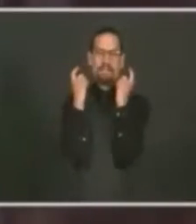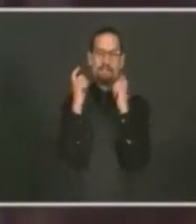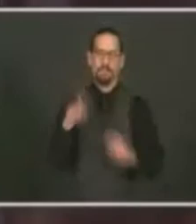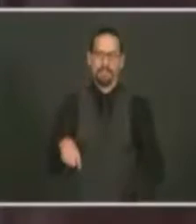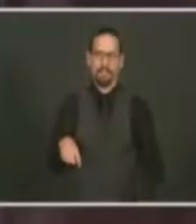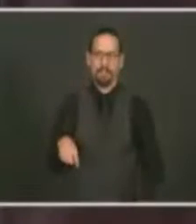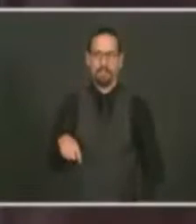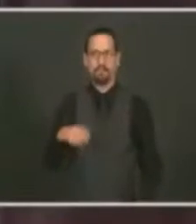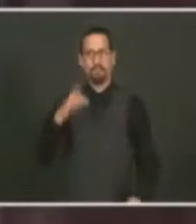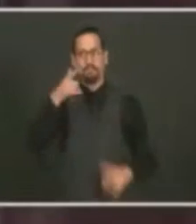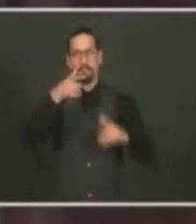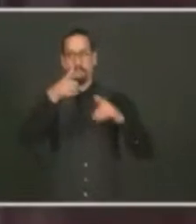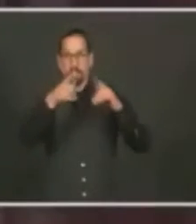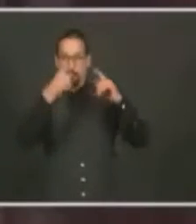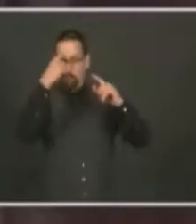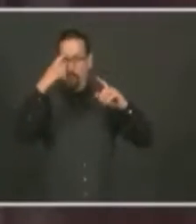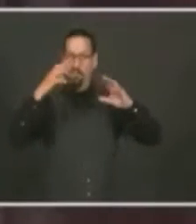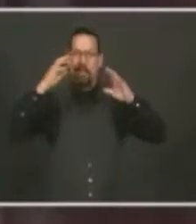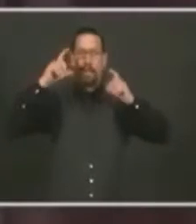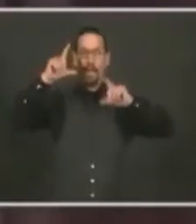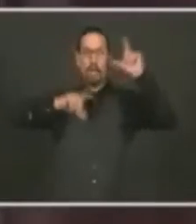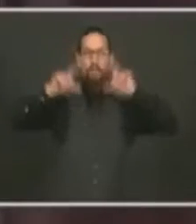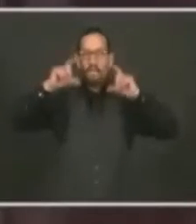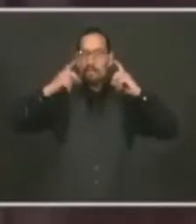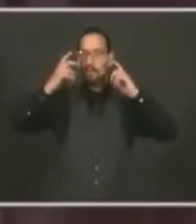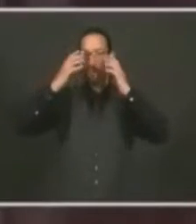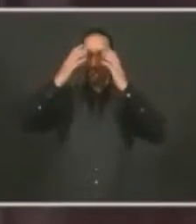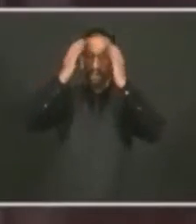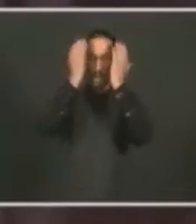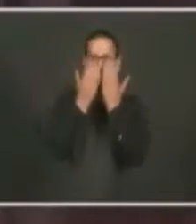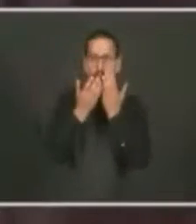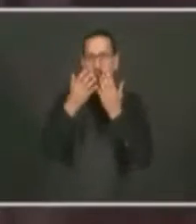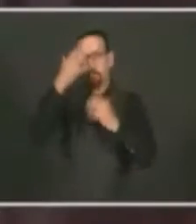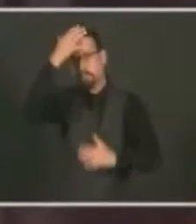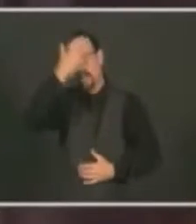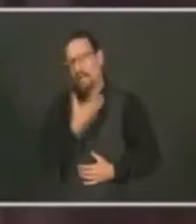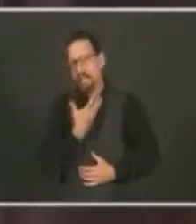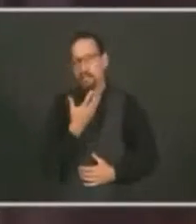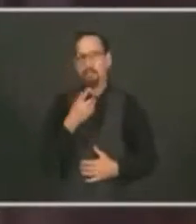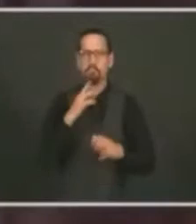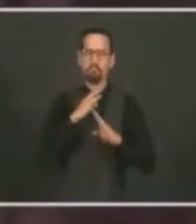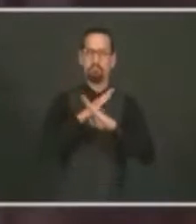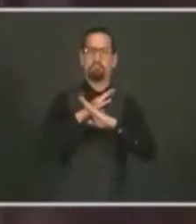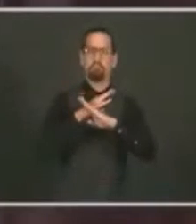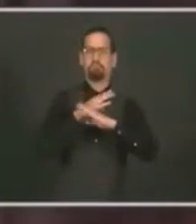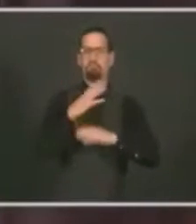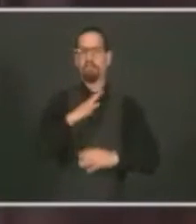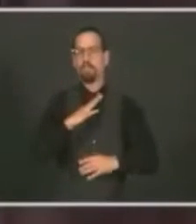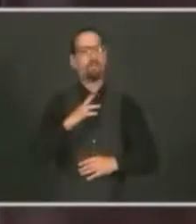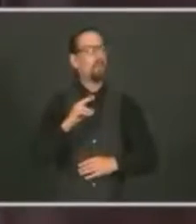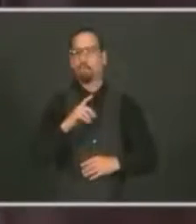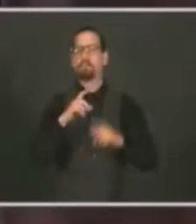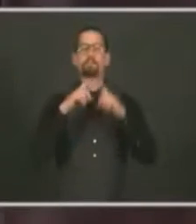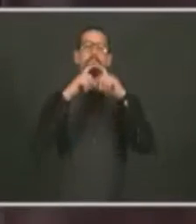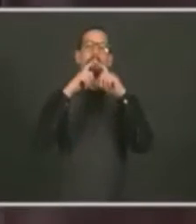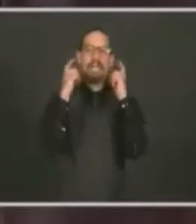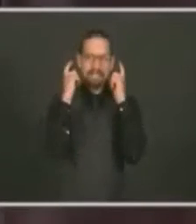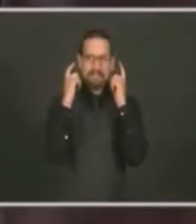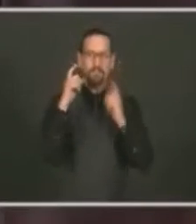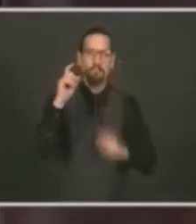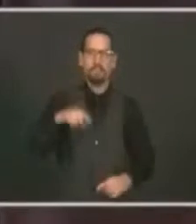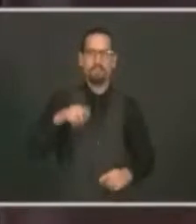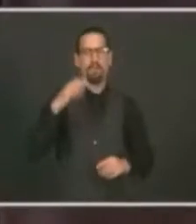That's what allows us to feel comfortable. We know that this is an important holiday. We know there are ways to do it